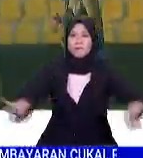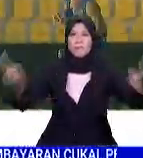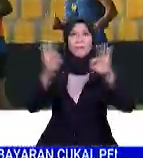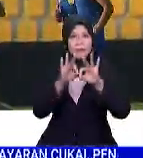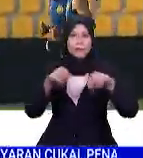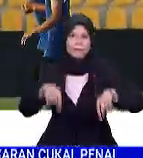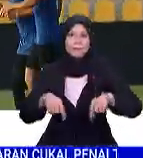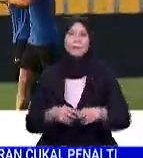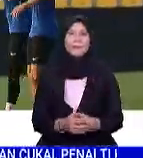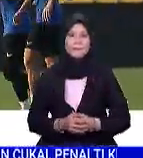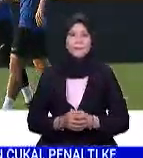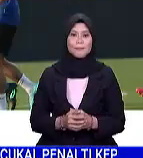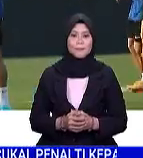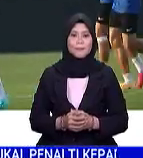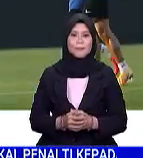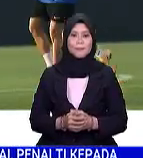tersebut.